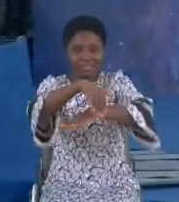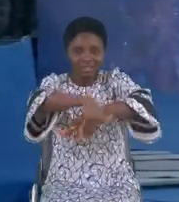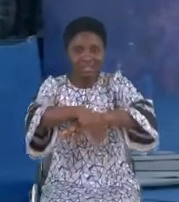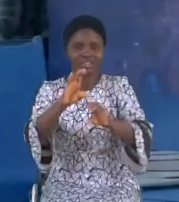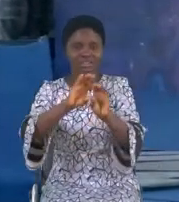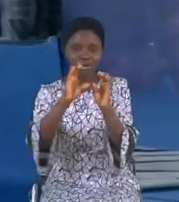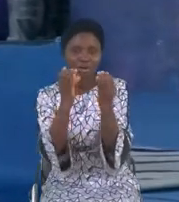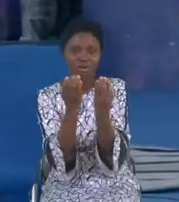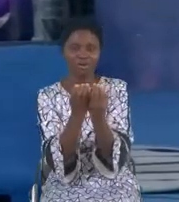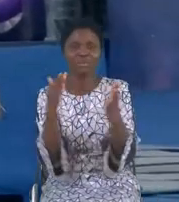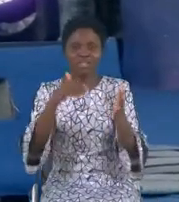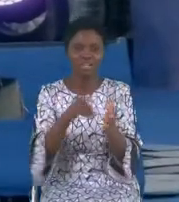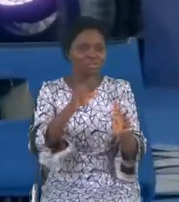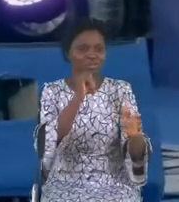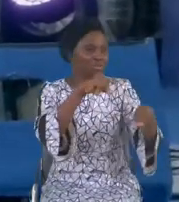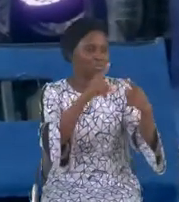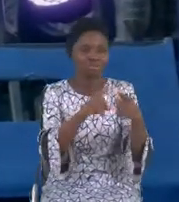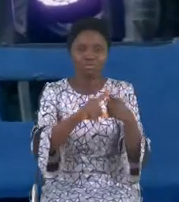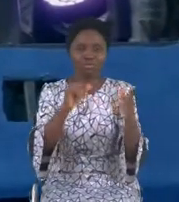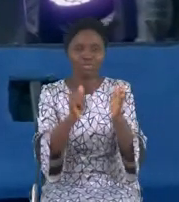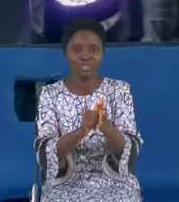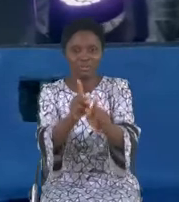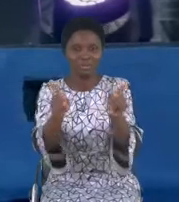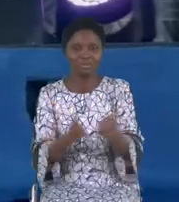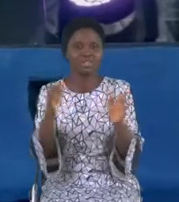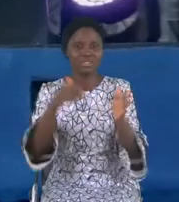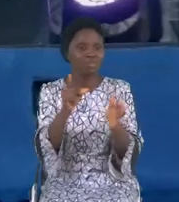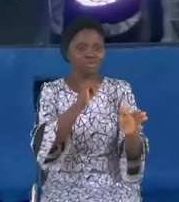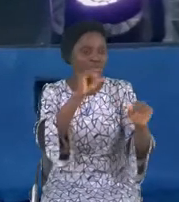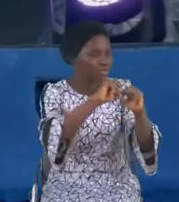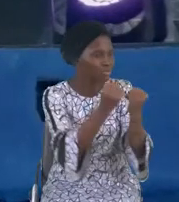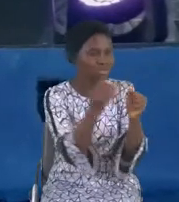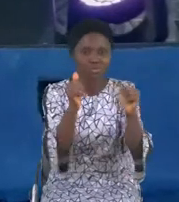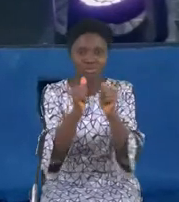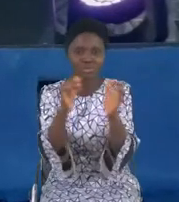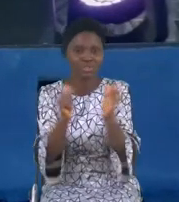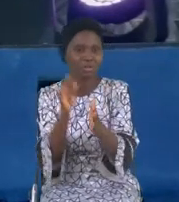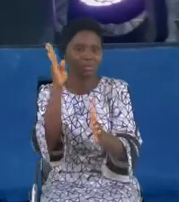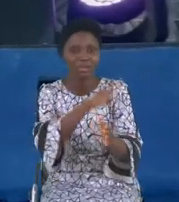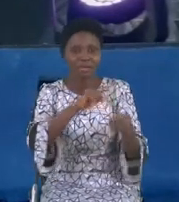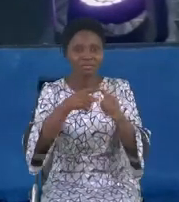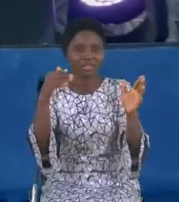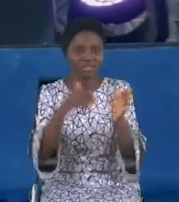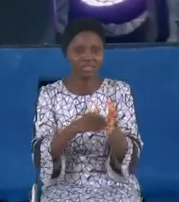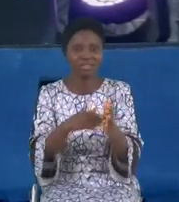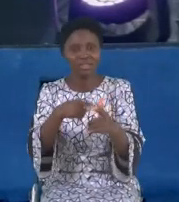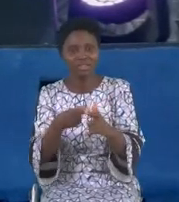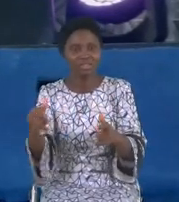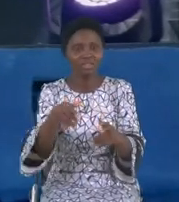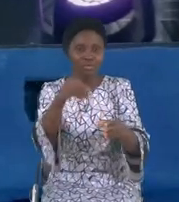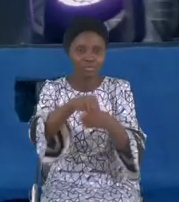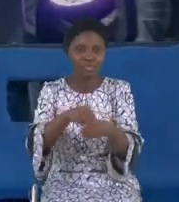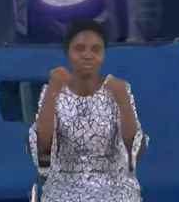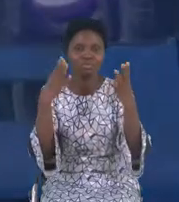place today and you will not associate with that gang again and delayed heavy punishment on us lo and behold